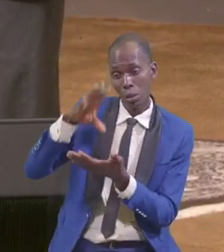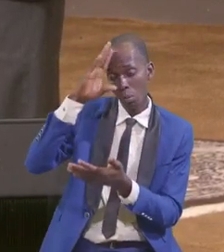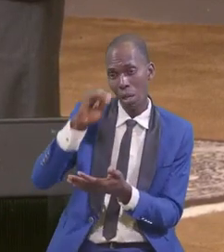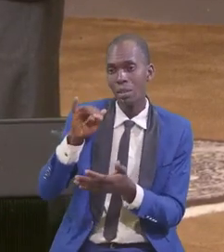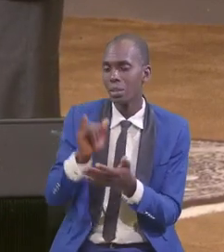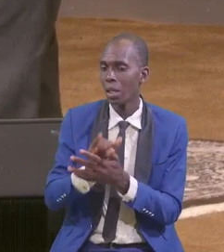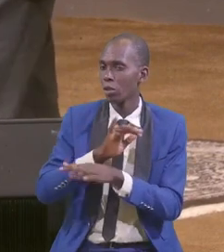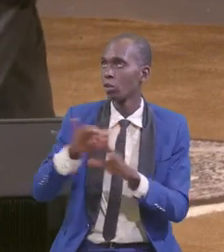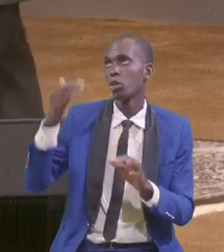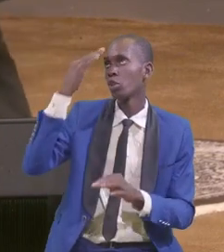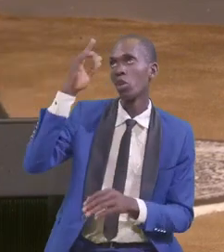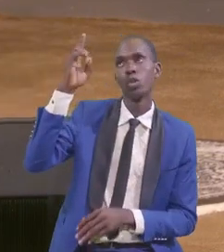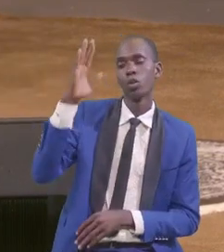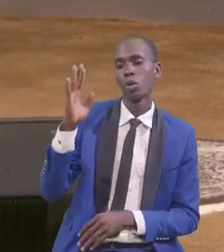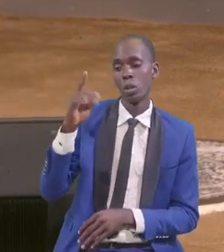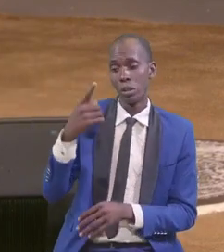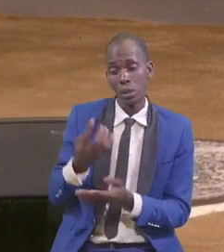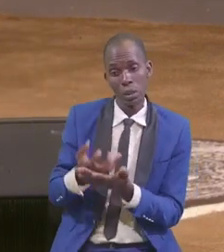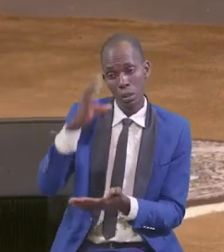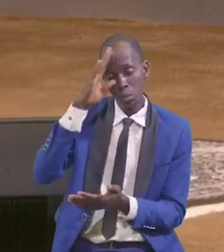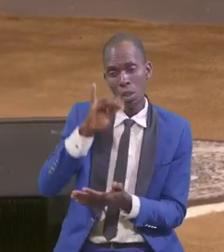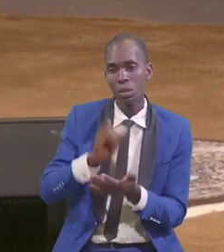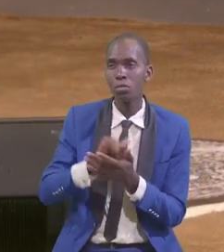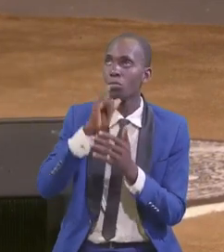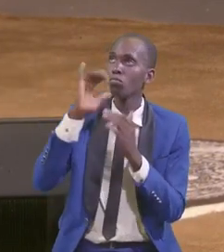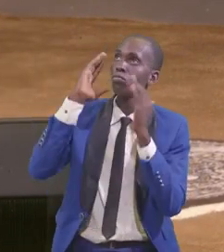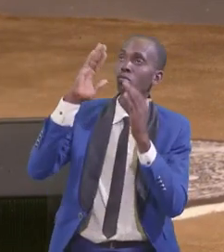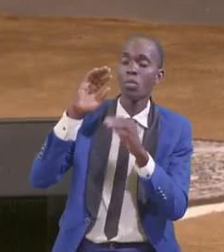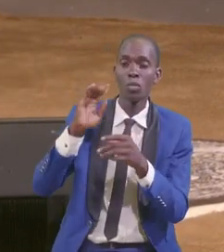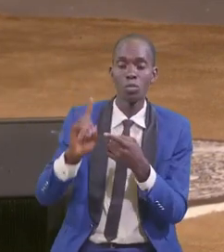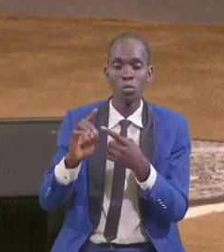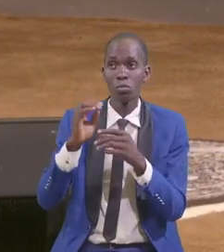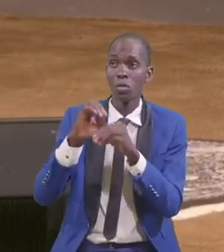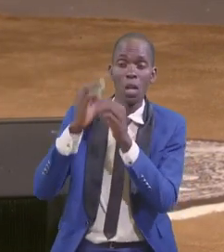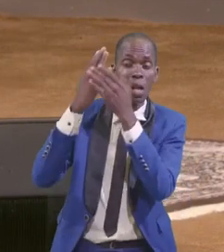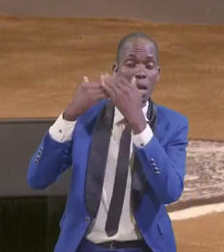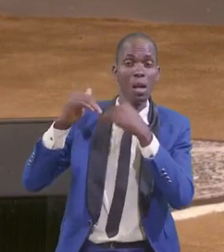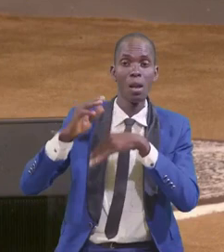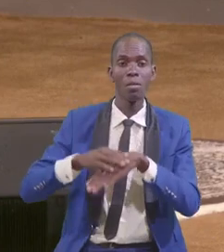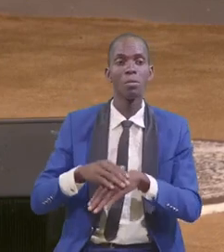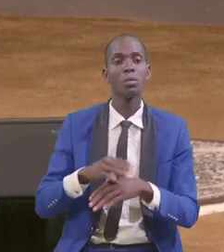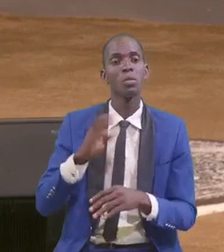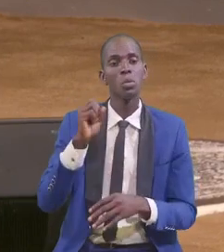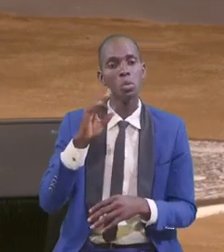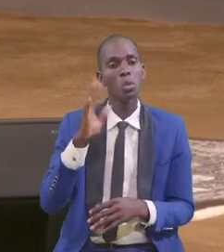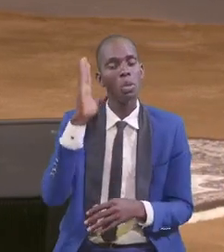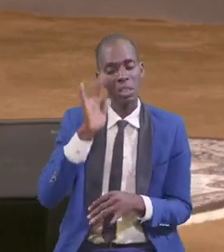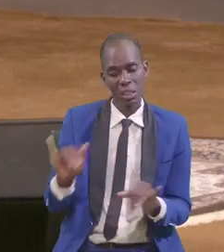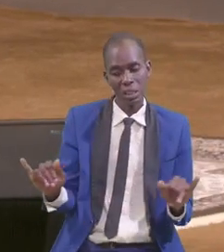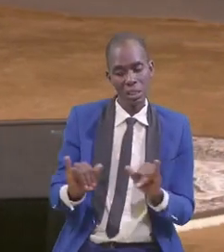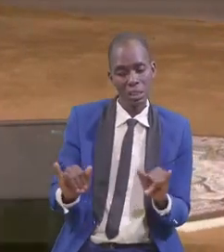a place in heaven. So shall also the rich man fade away